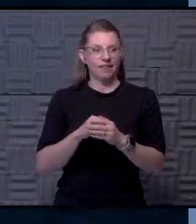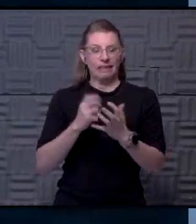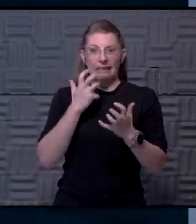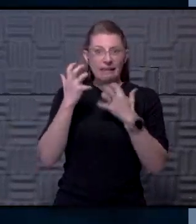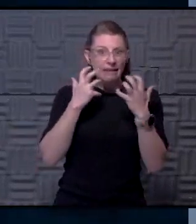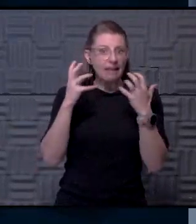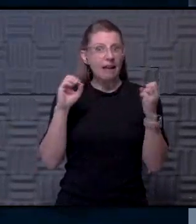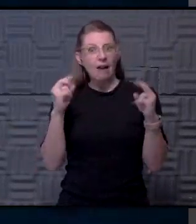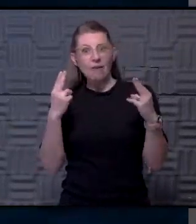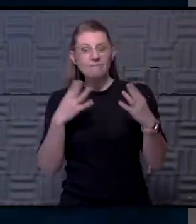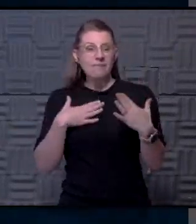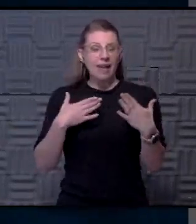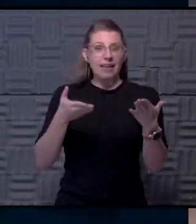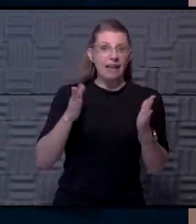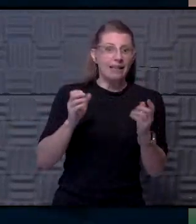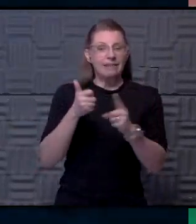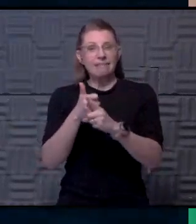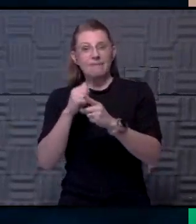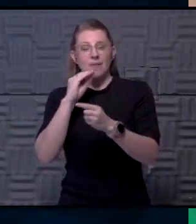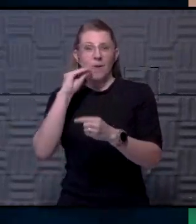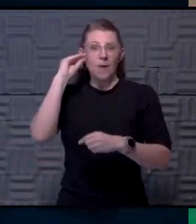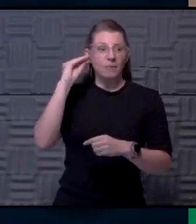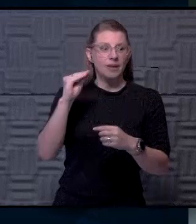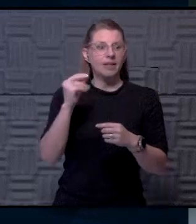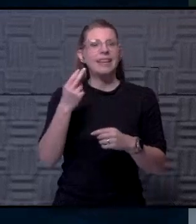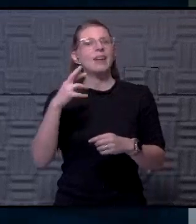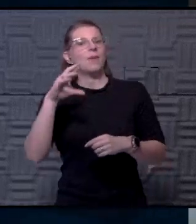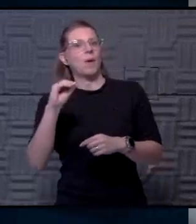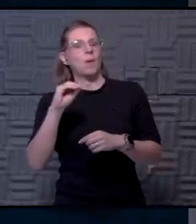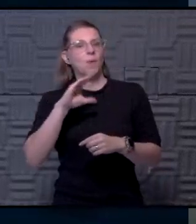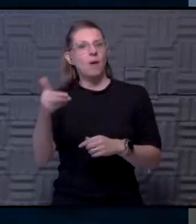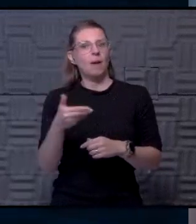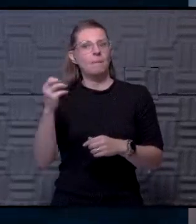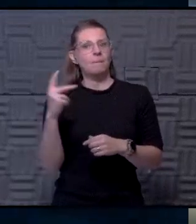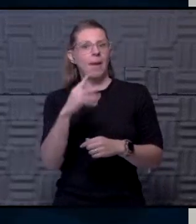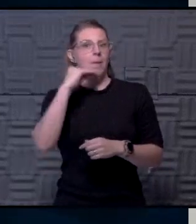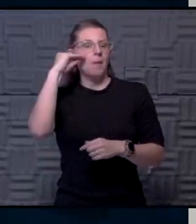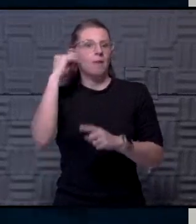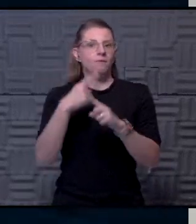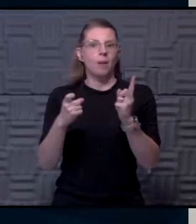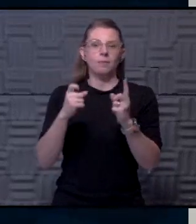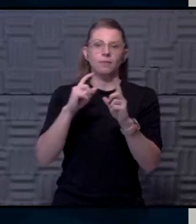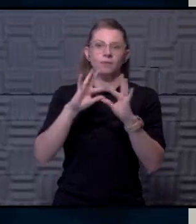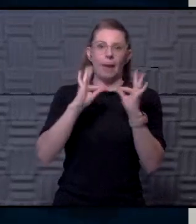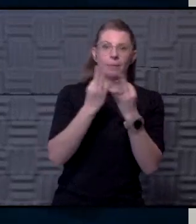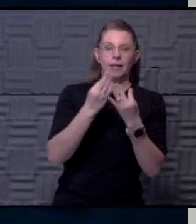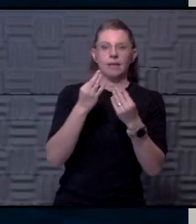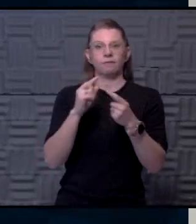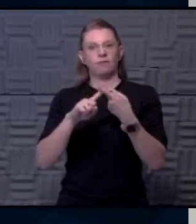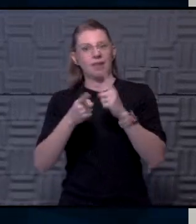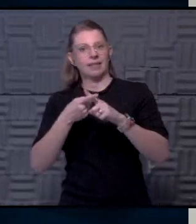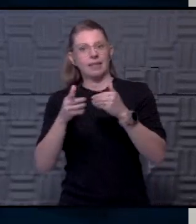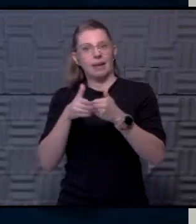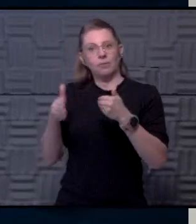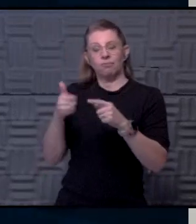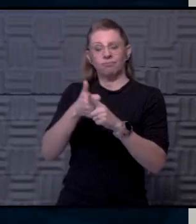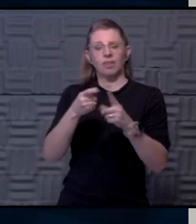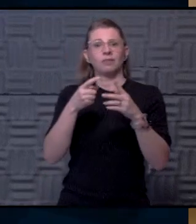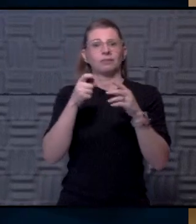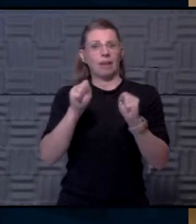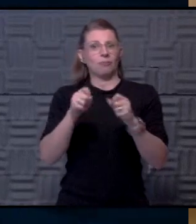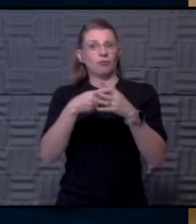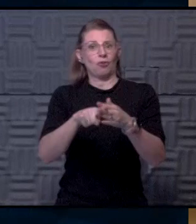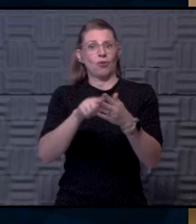And he came home to a hero's welcome from family, friends, and neighbors. George was able to start school in